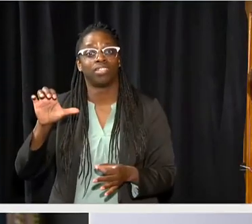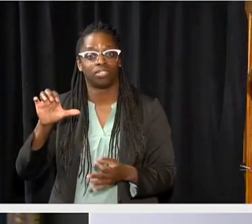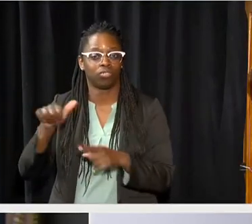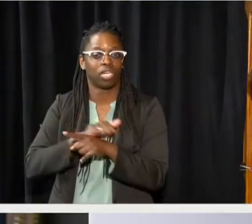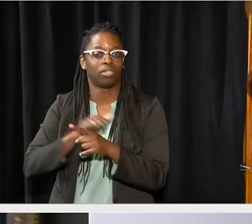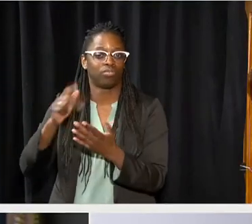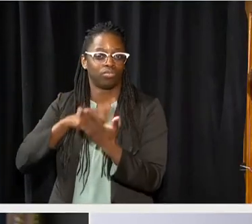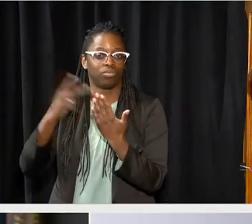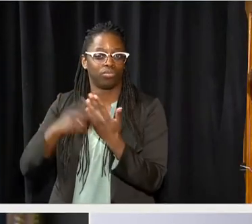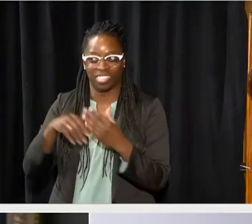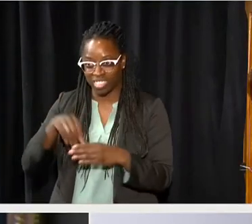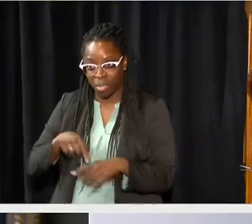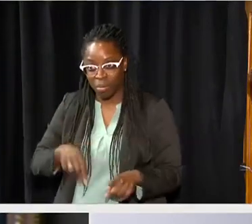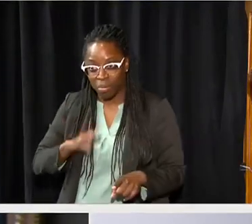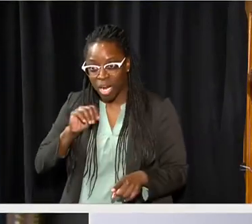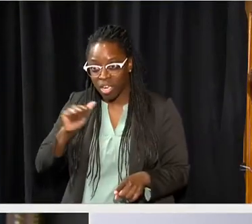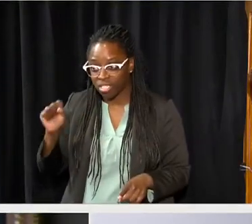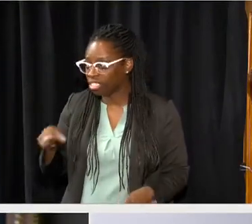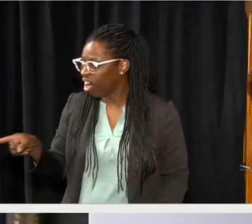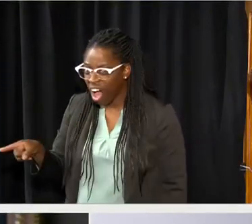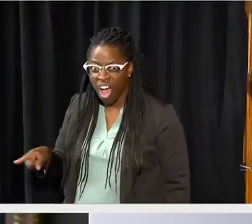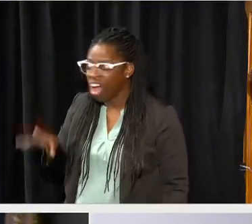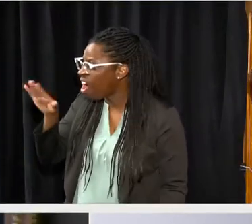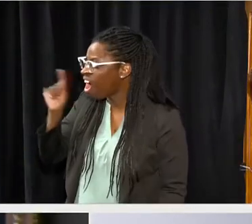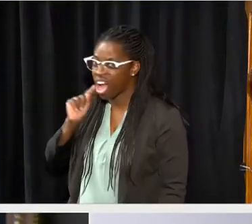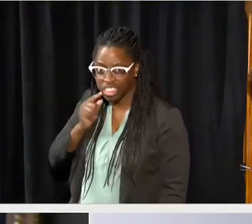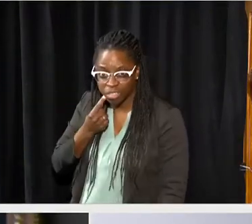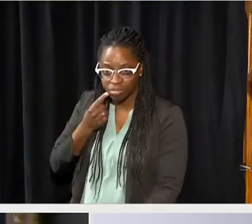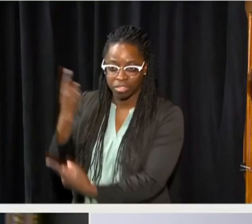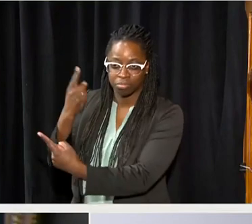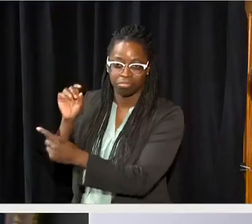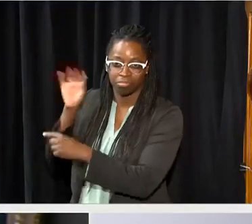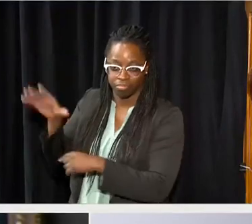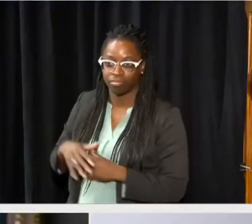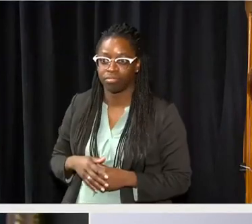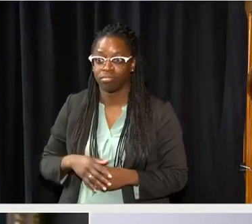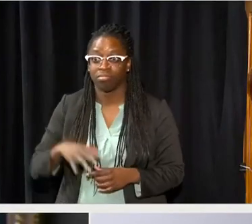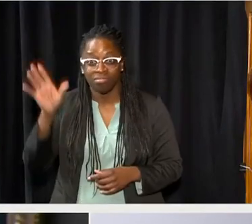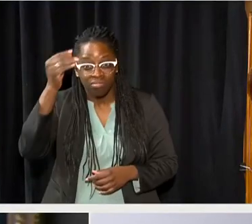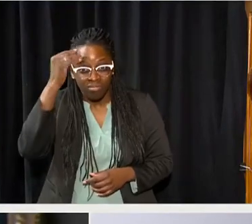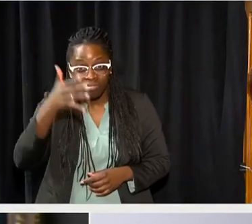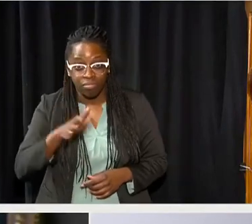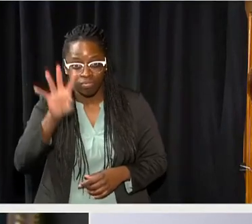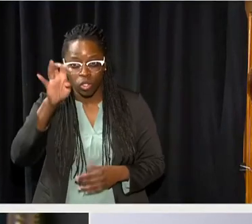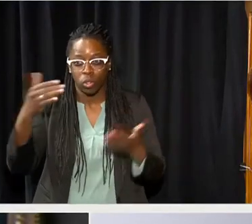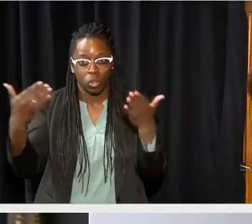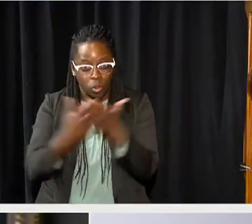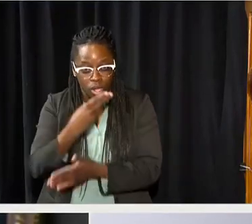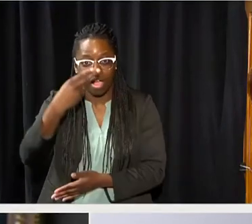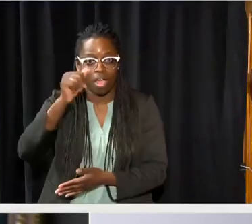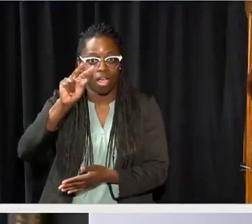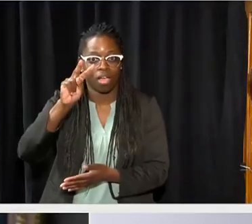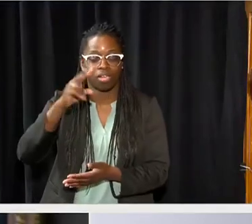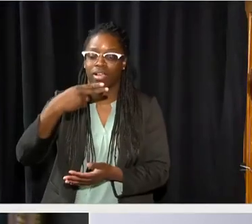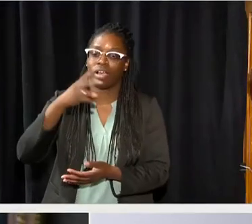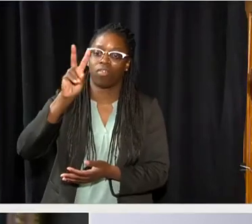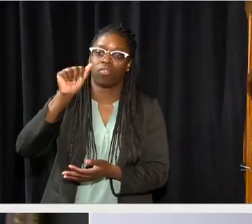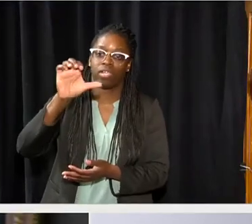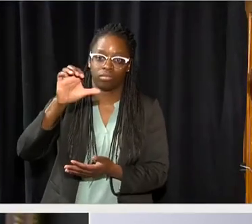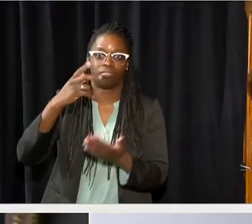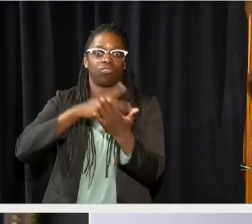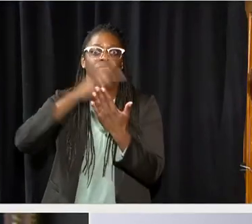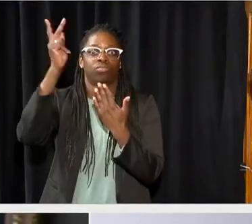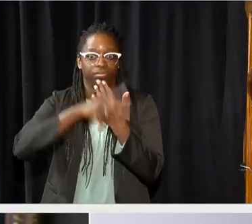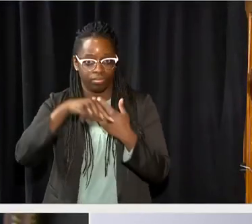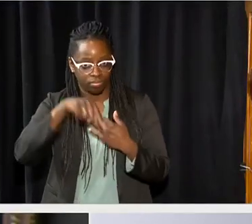state. That's going to train, it is awesome, that's going to train more than 400 HVAC installers who are going to help us